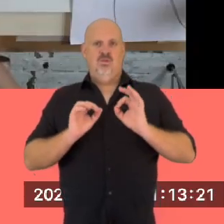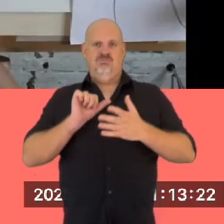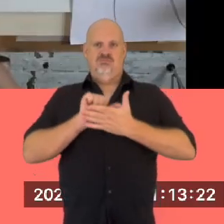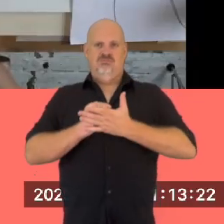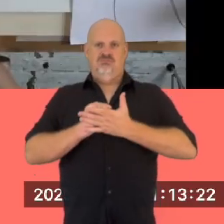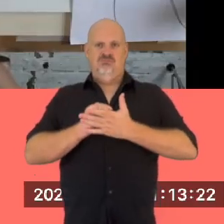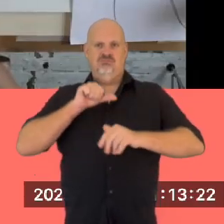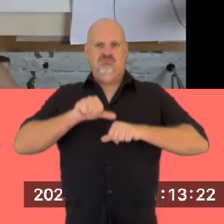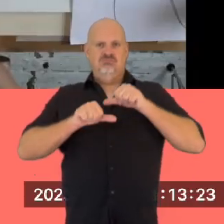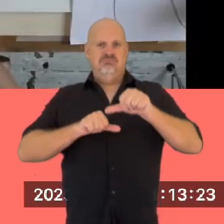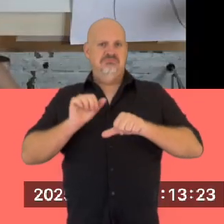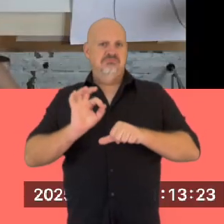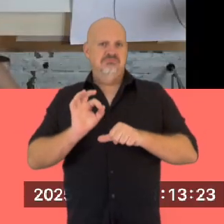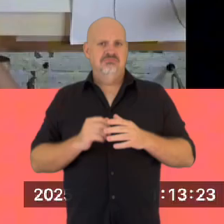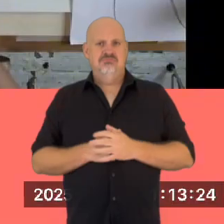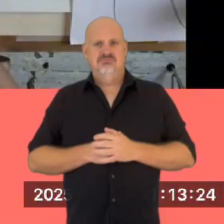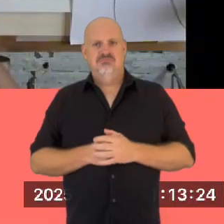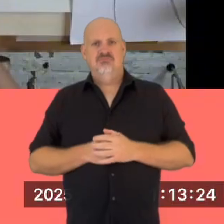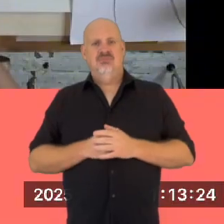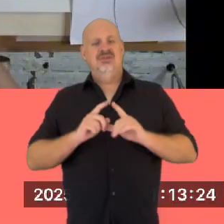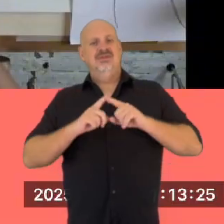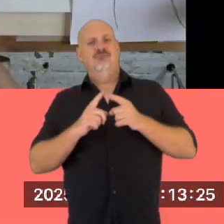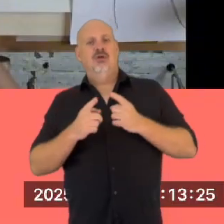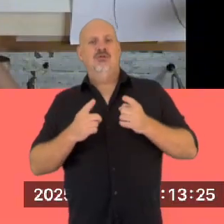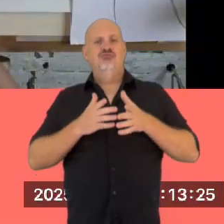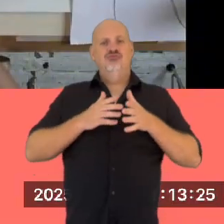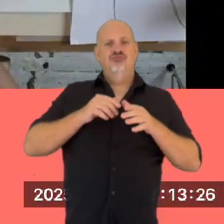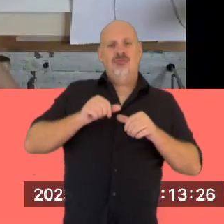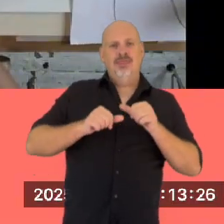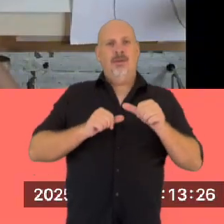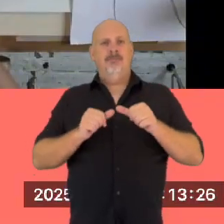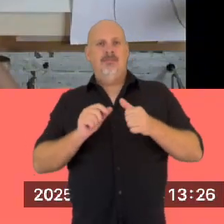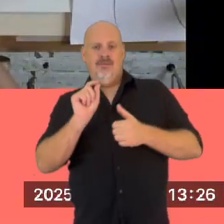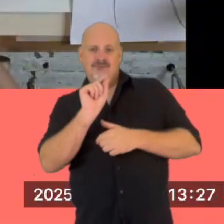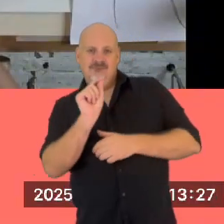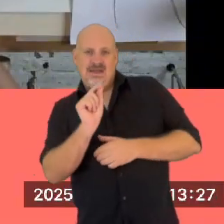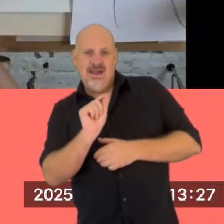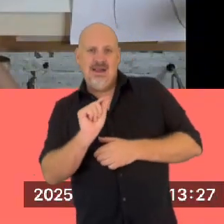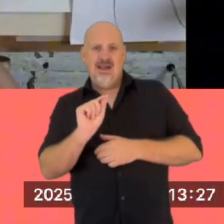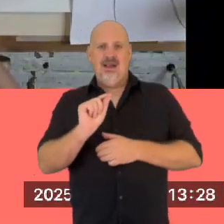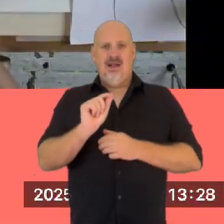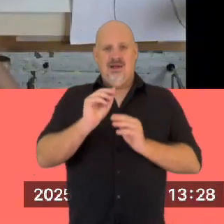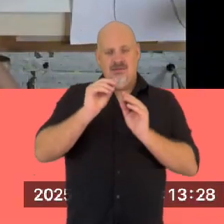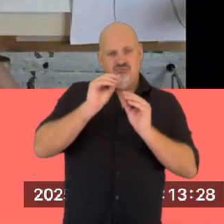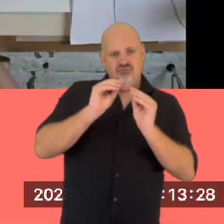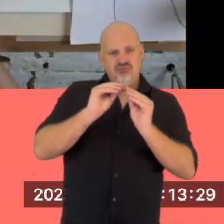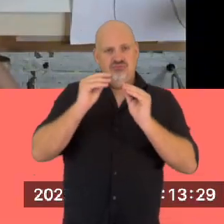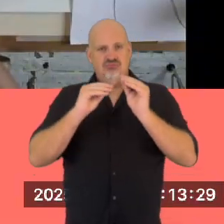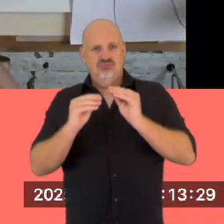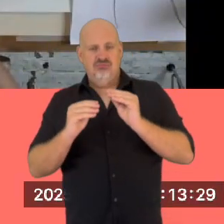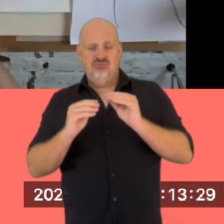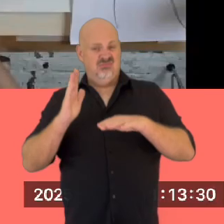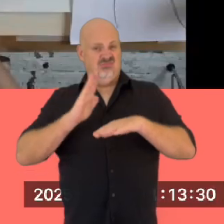no precise set order. So you can start drawing different rhythms to them, filling them out.